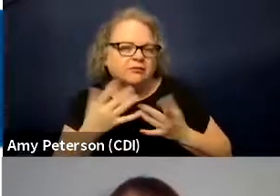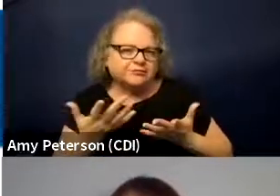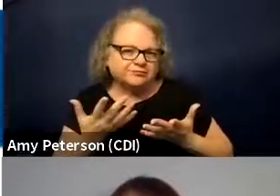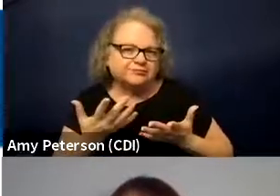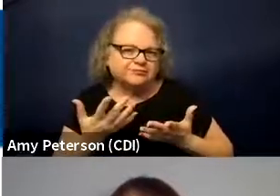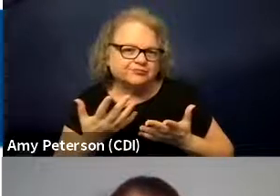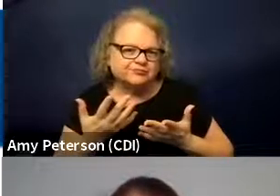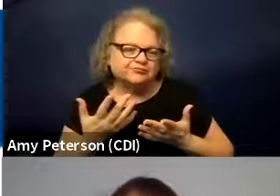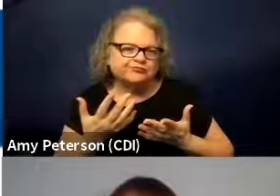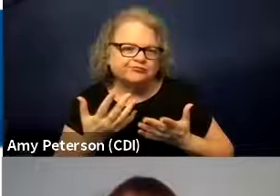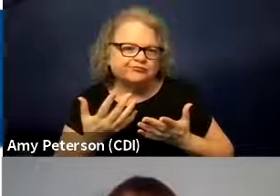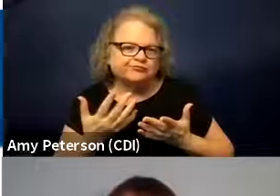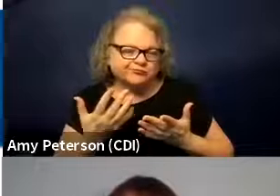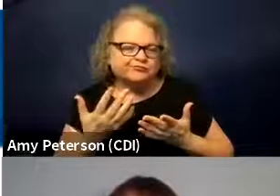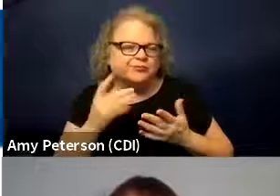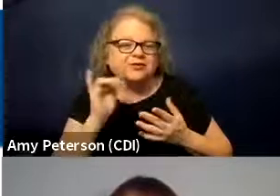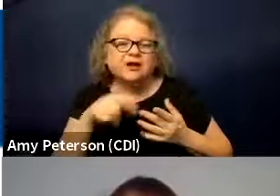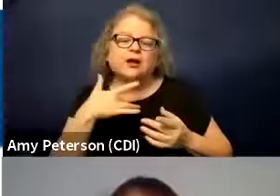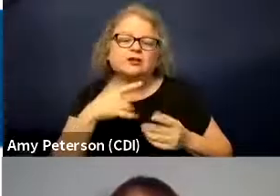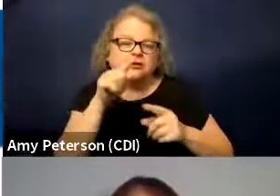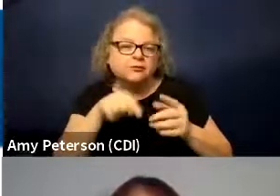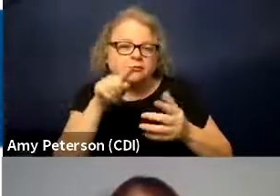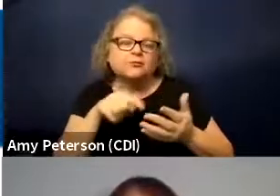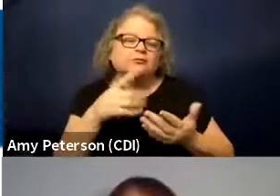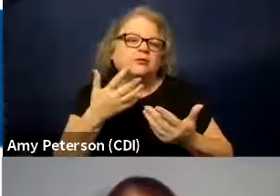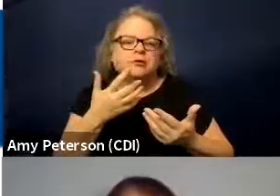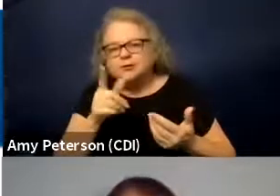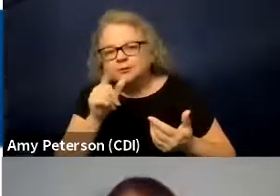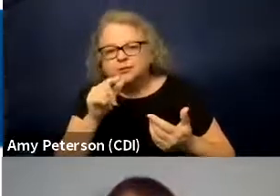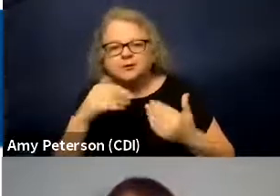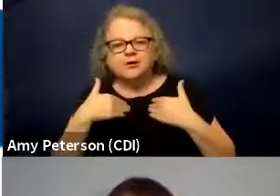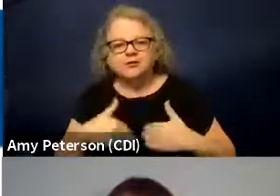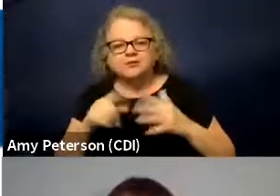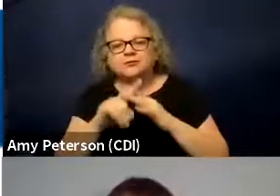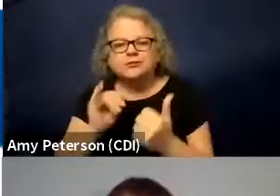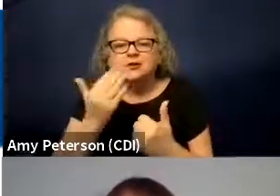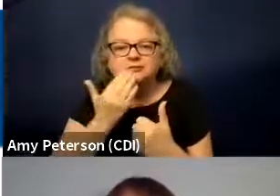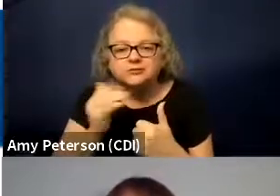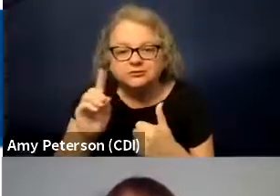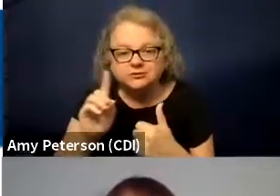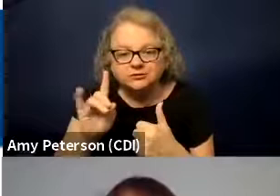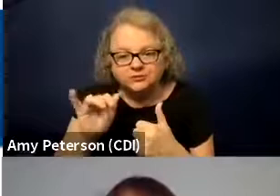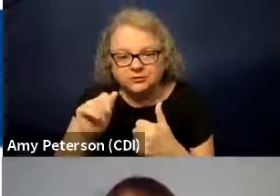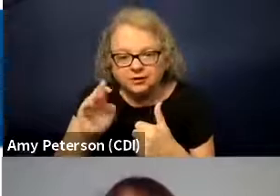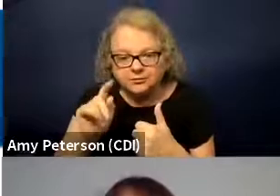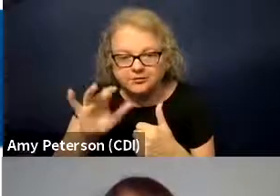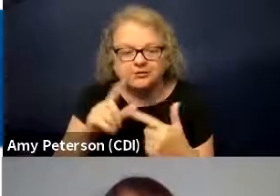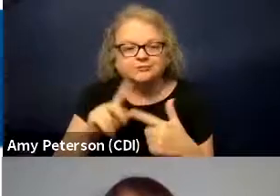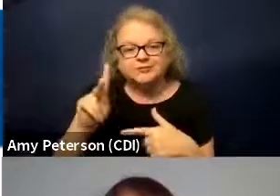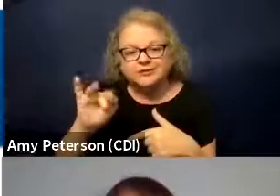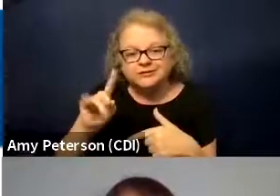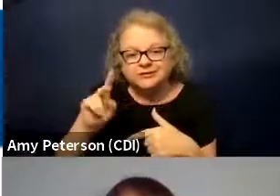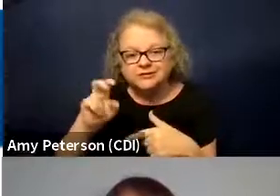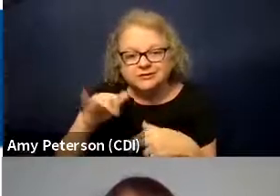like diabetes or kidney disease, or they were immunocompromised. By that, I mean they have a